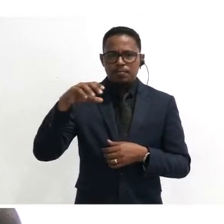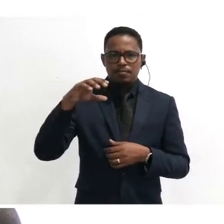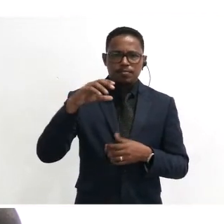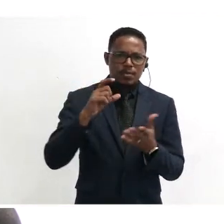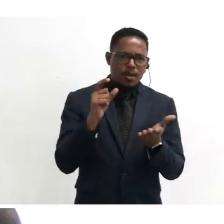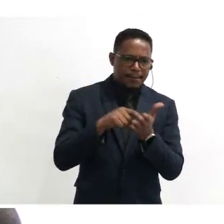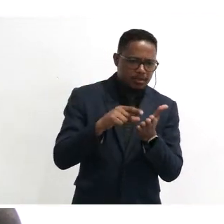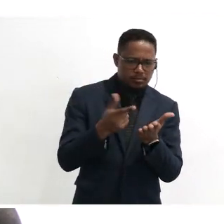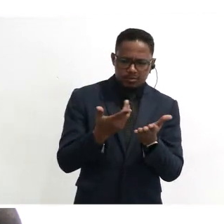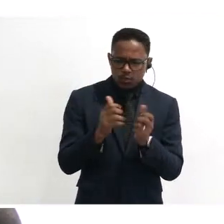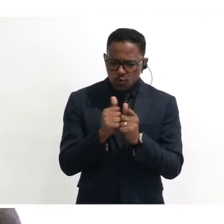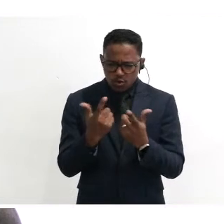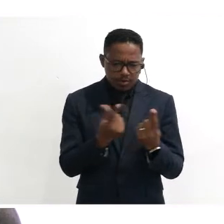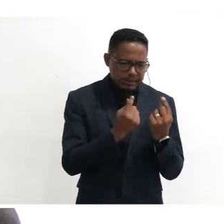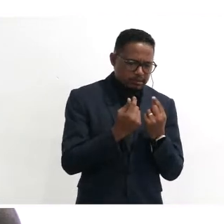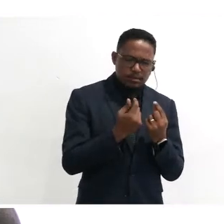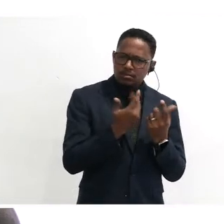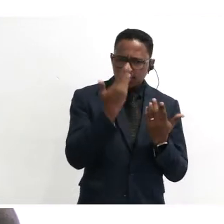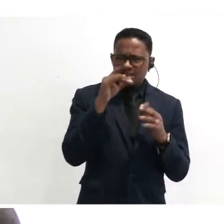many respects.